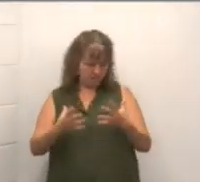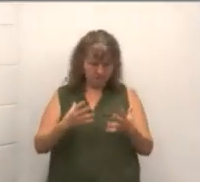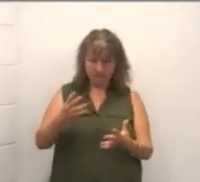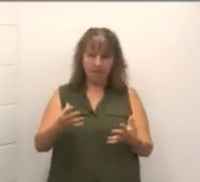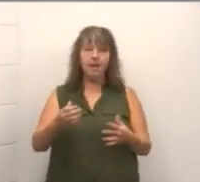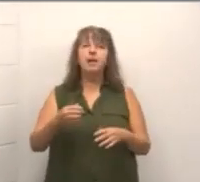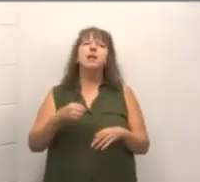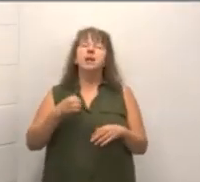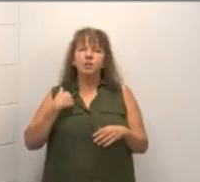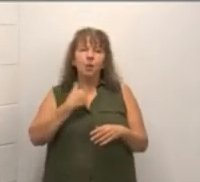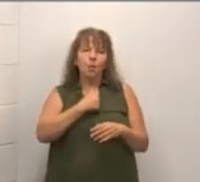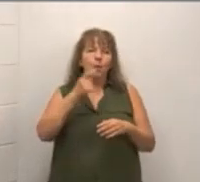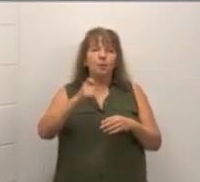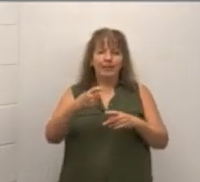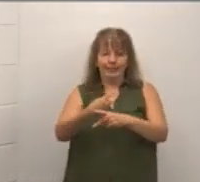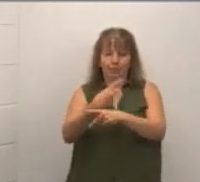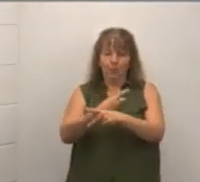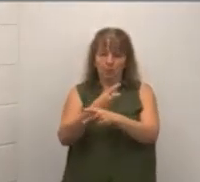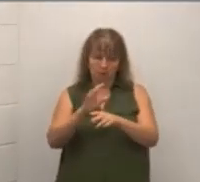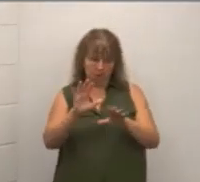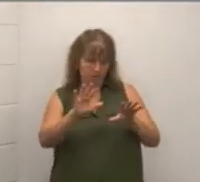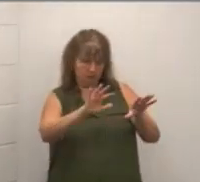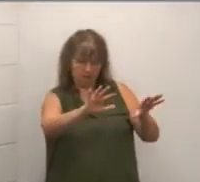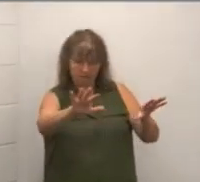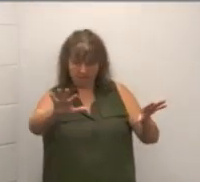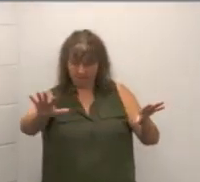to support our remote learners.